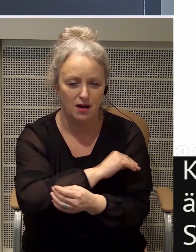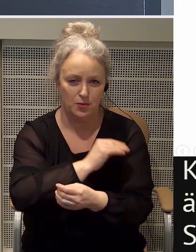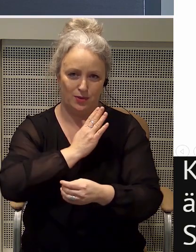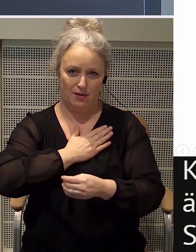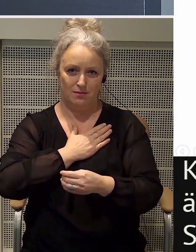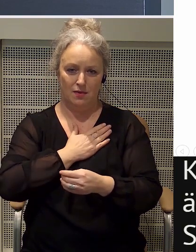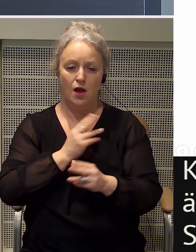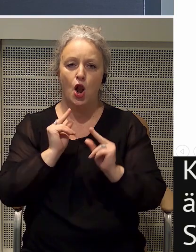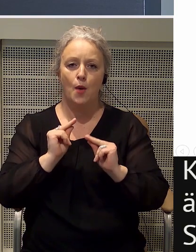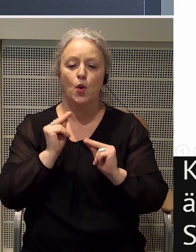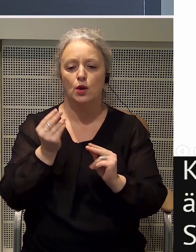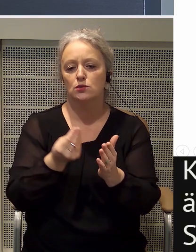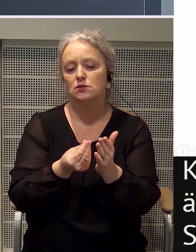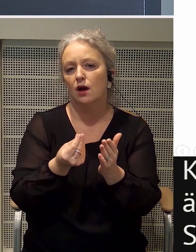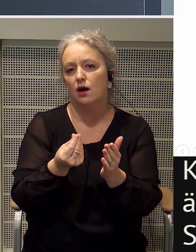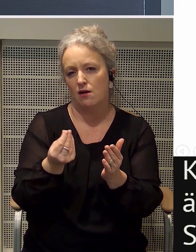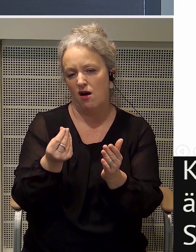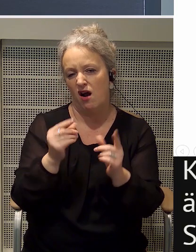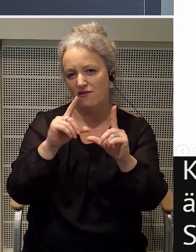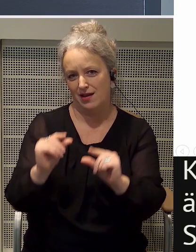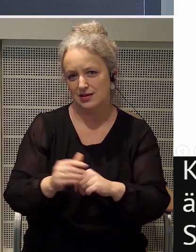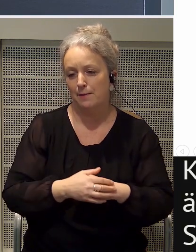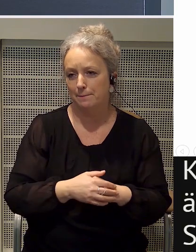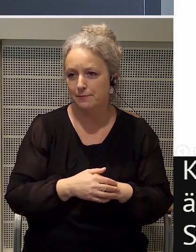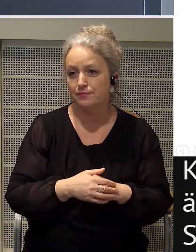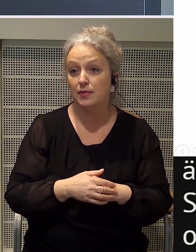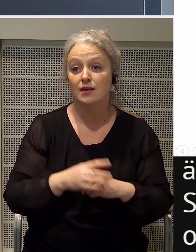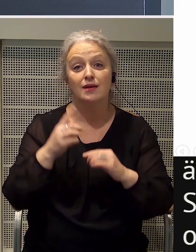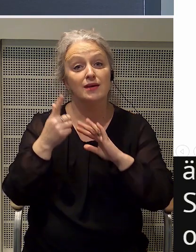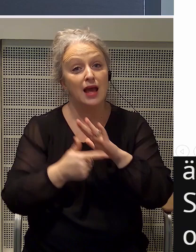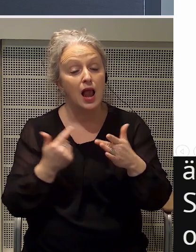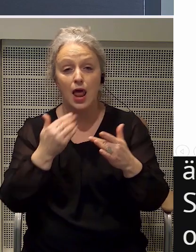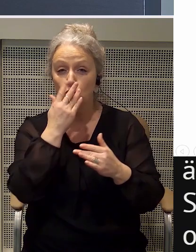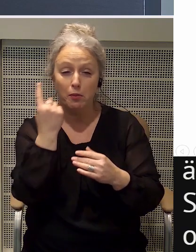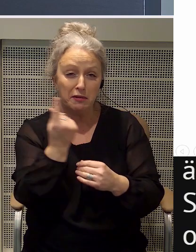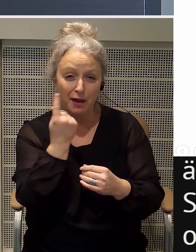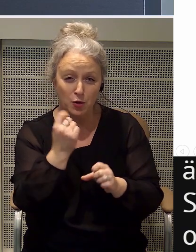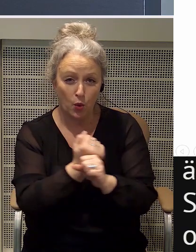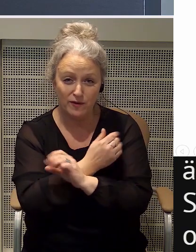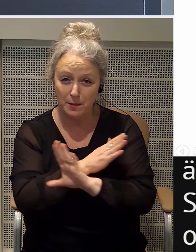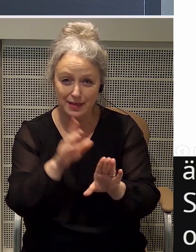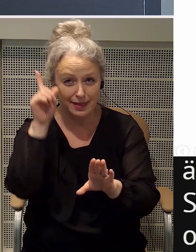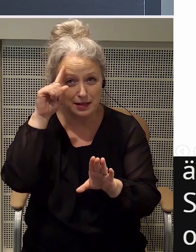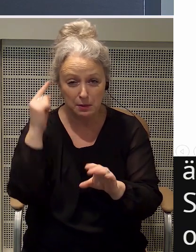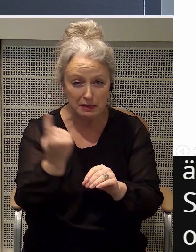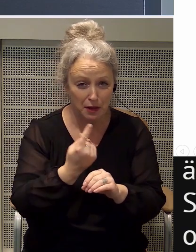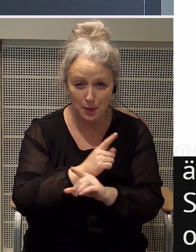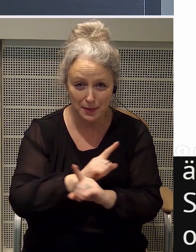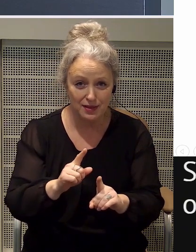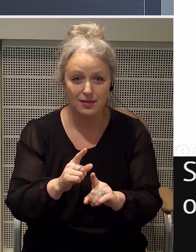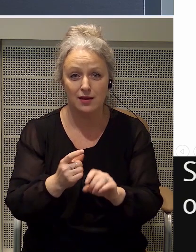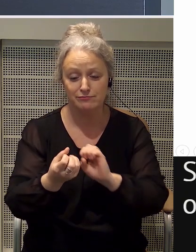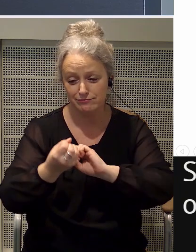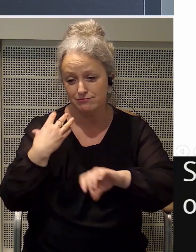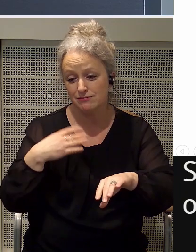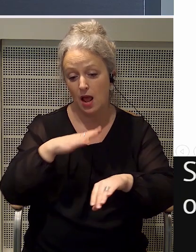is a good example. But that when there's a will, there's a way. And again, I wanted to show